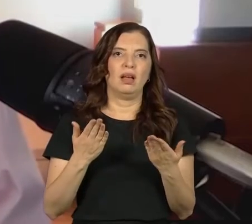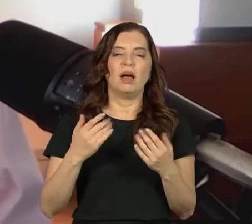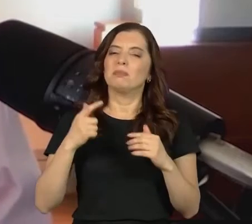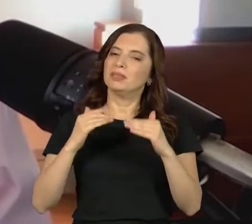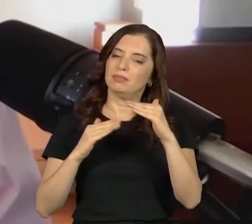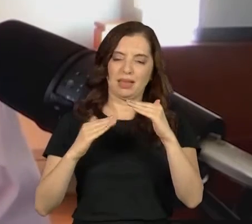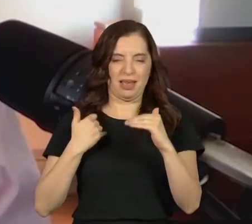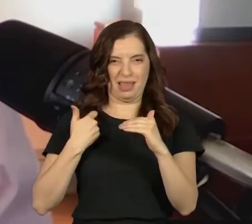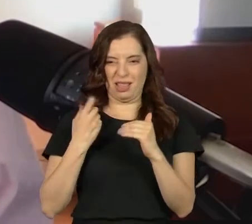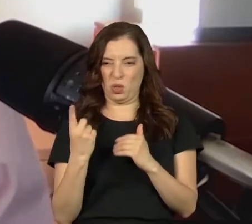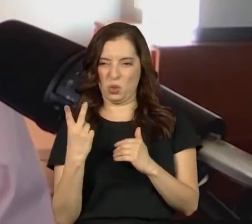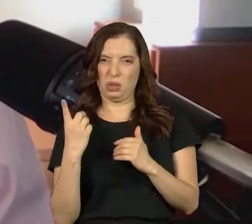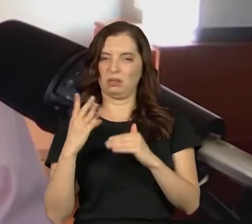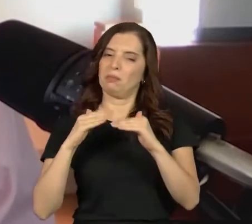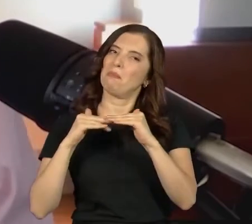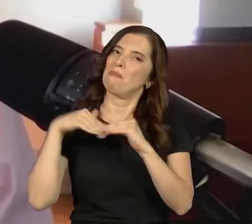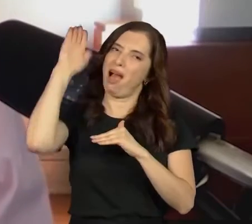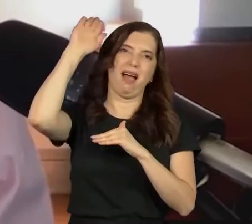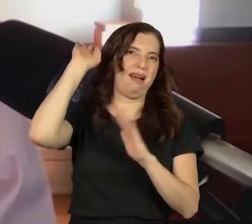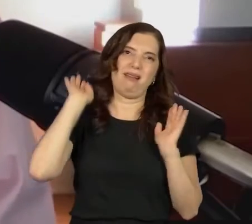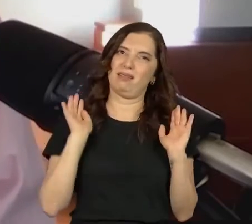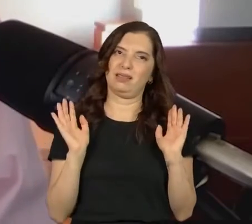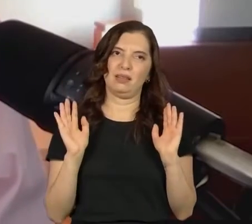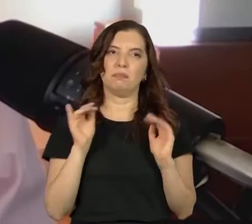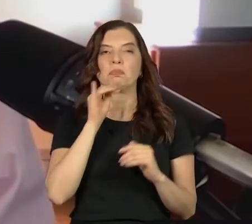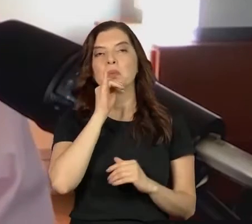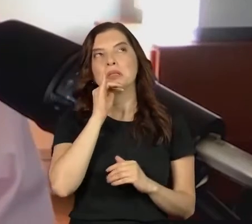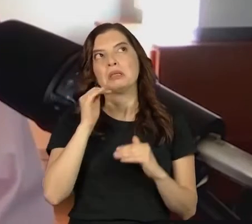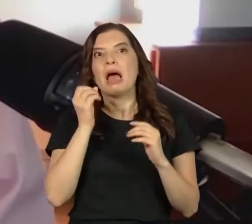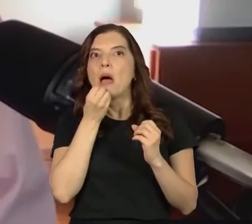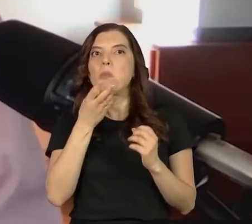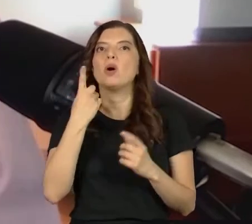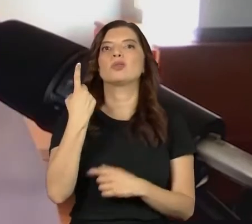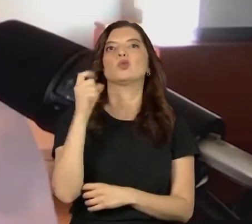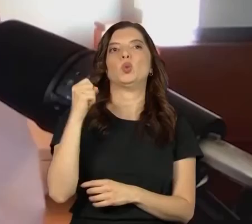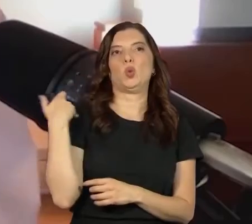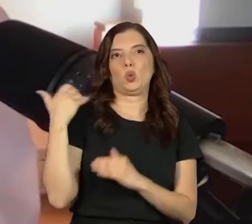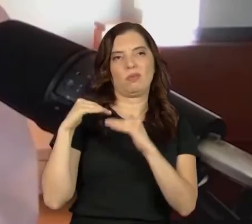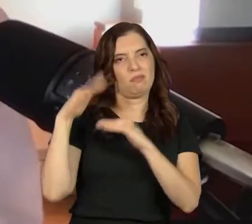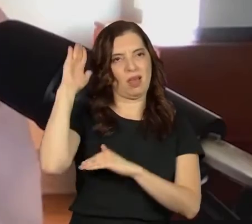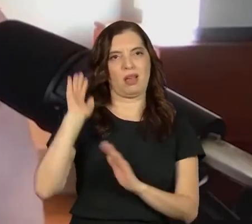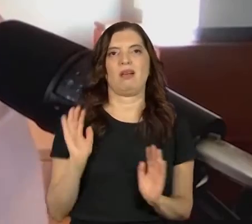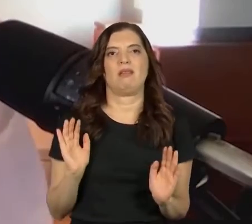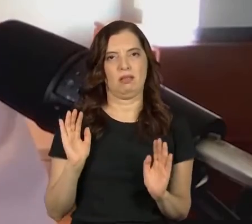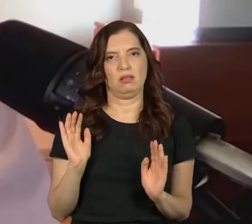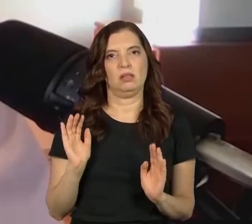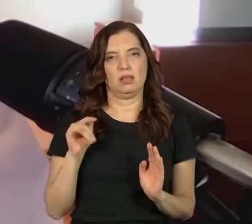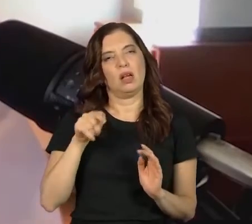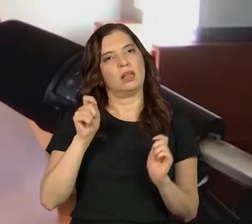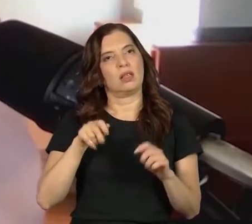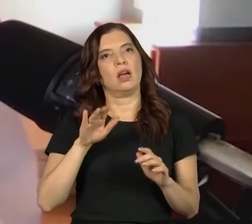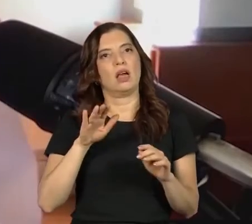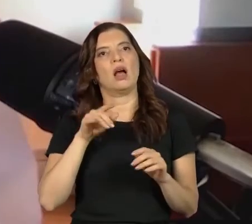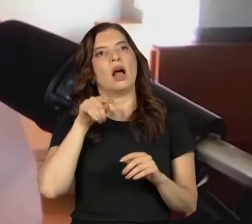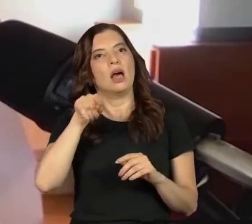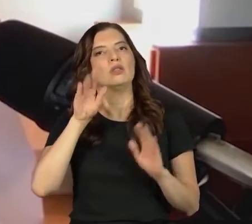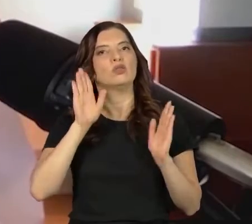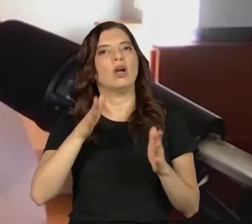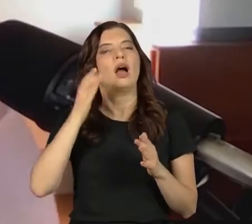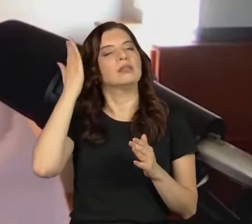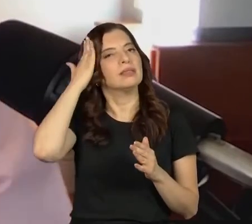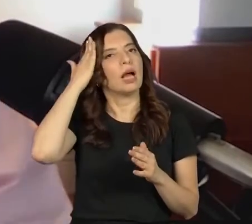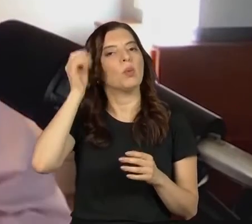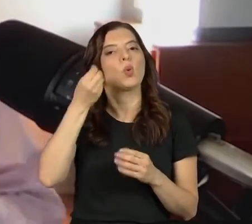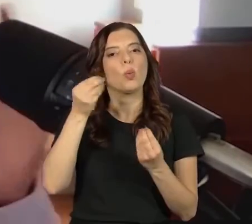the age. Ideally, it would be 18. If you're legally an adult, okay, fine, you can take these risks and there may be some uses for